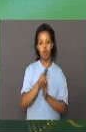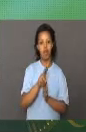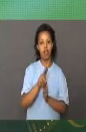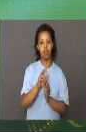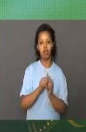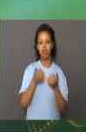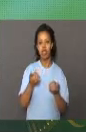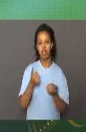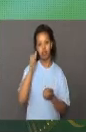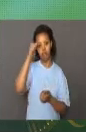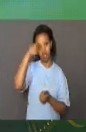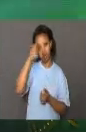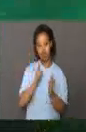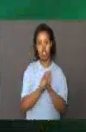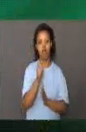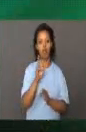how AIDS develops.